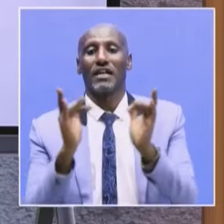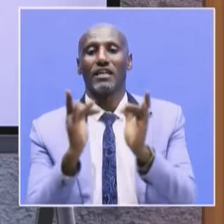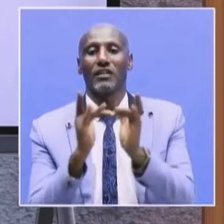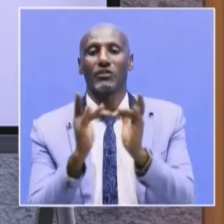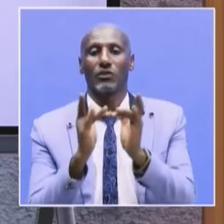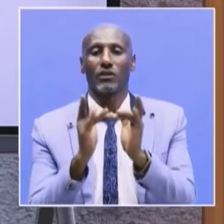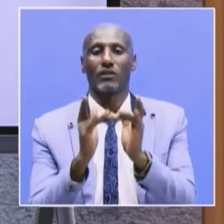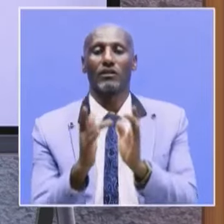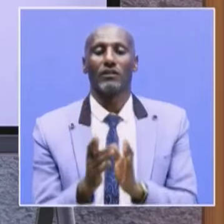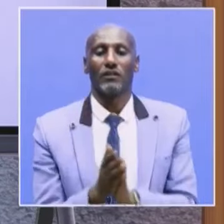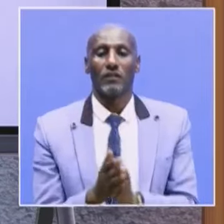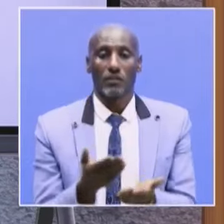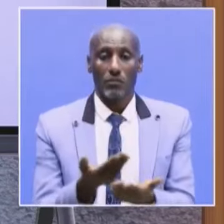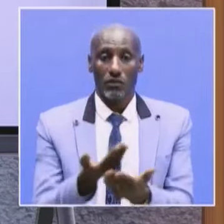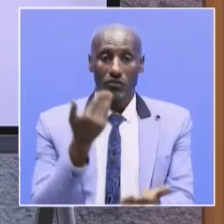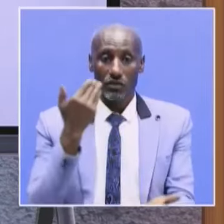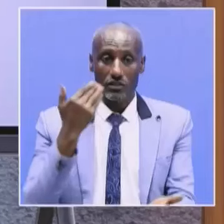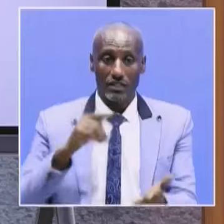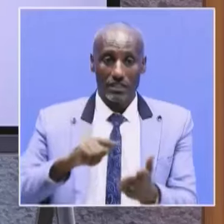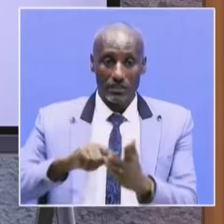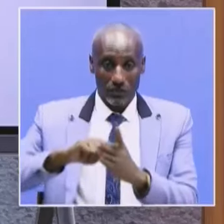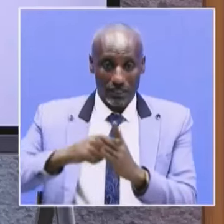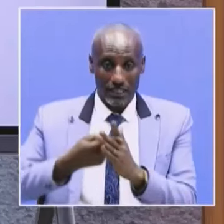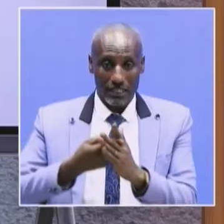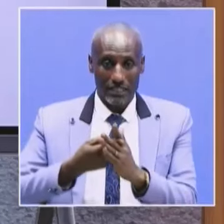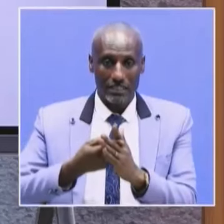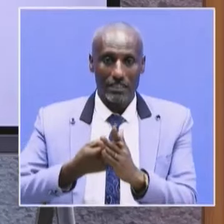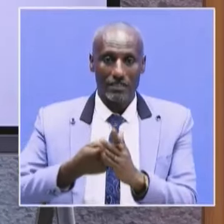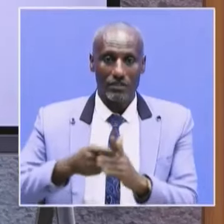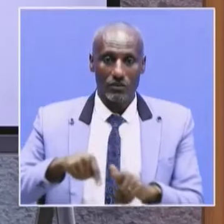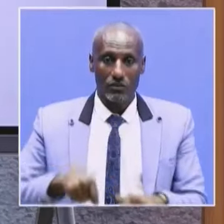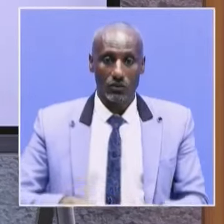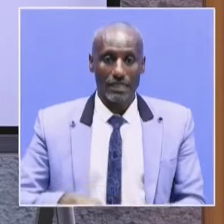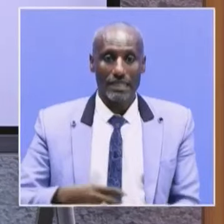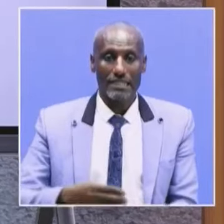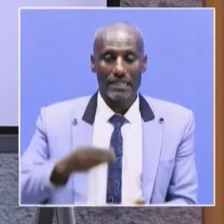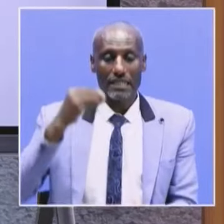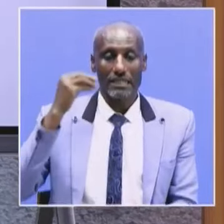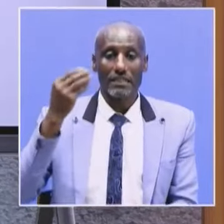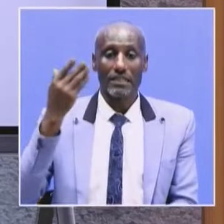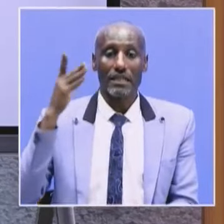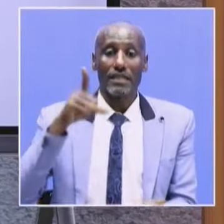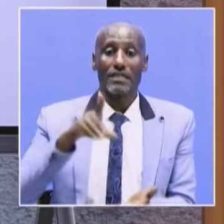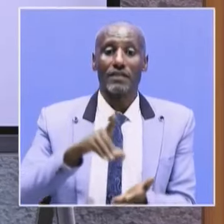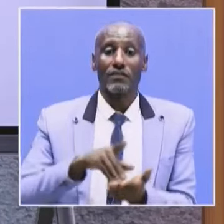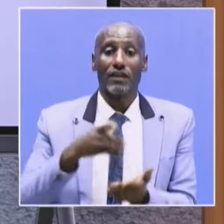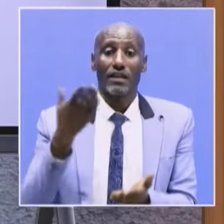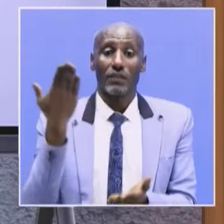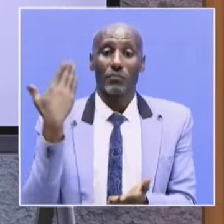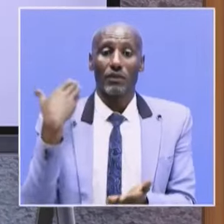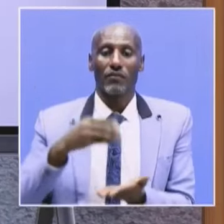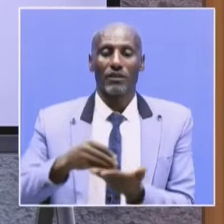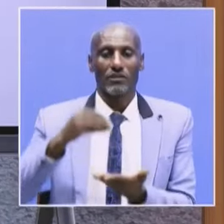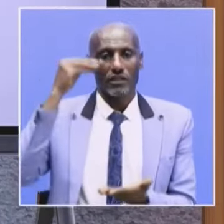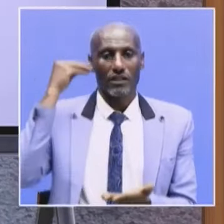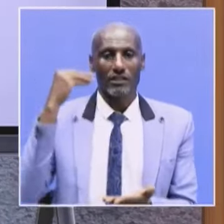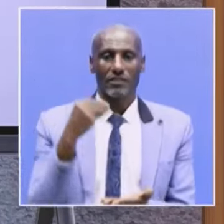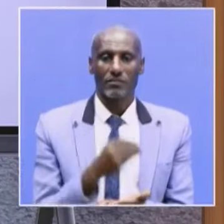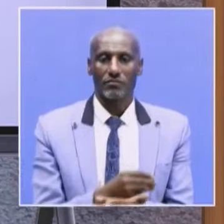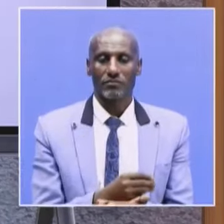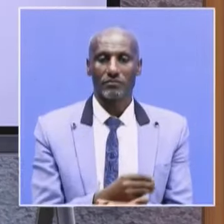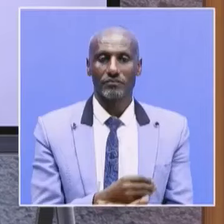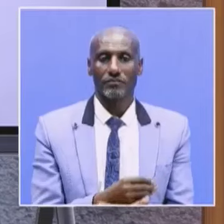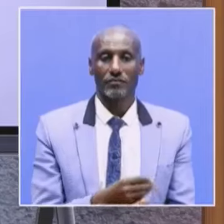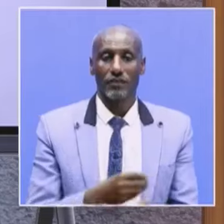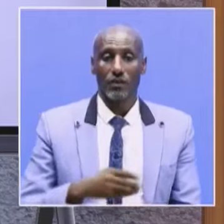So students, before start today's lesson, let us revise our previous lesson. Students, last time